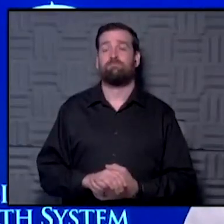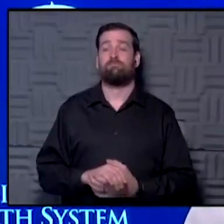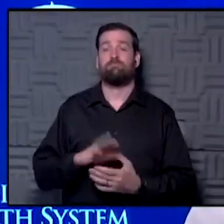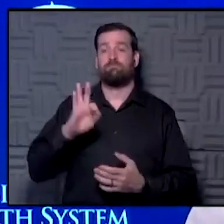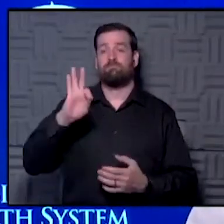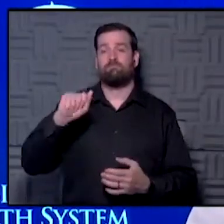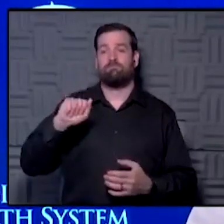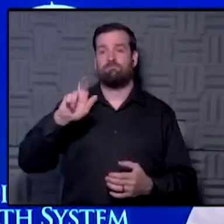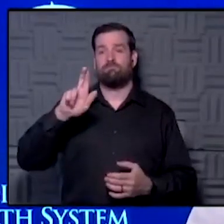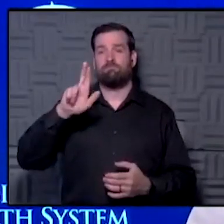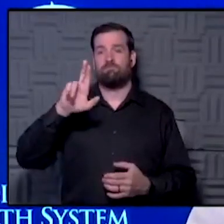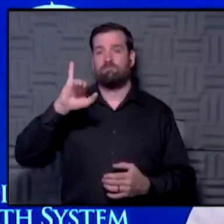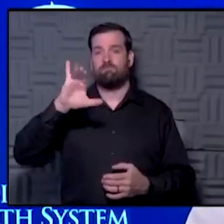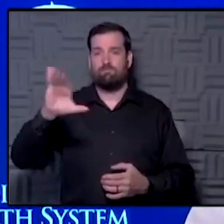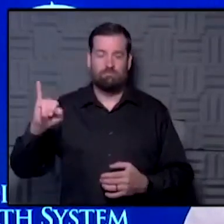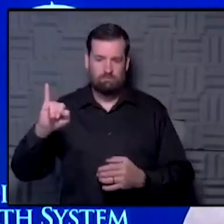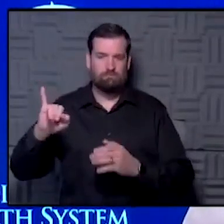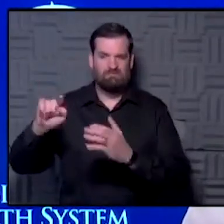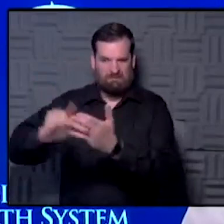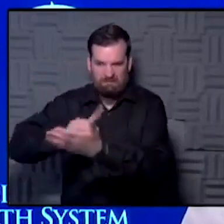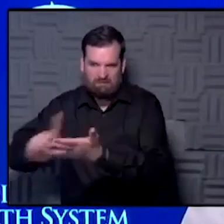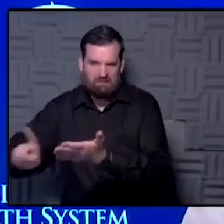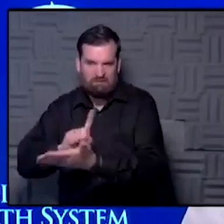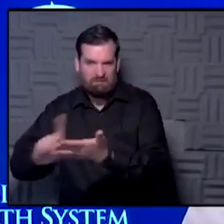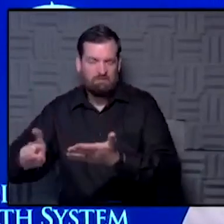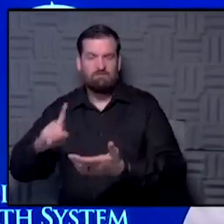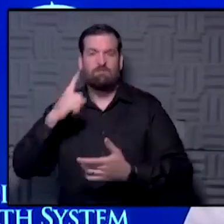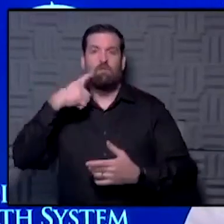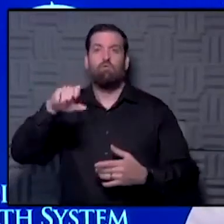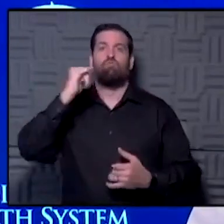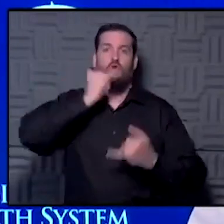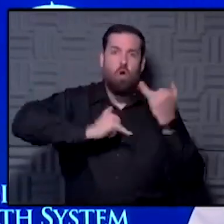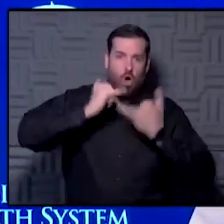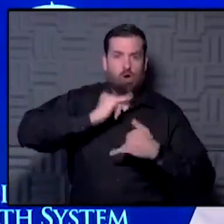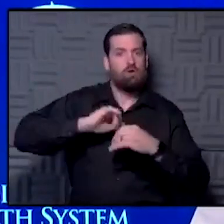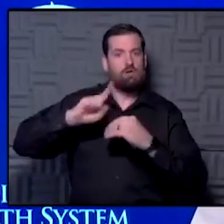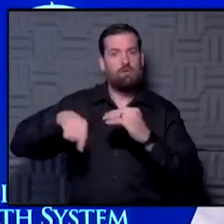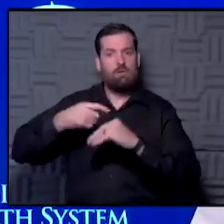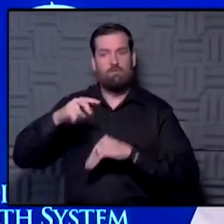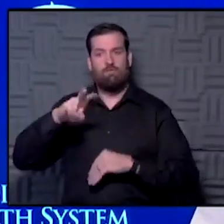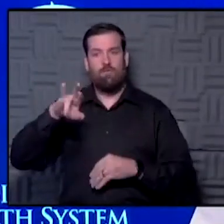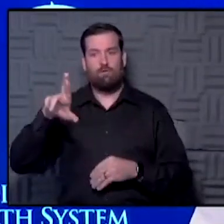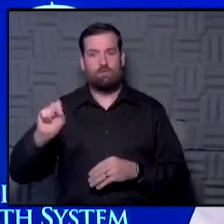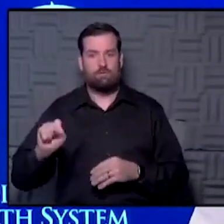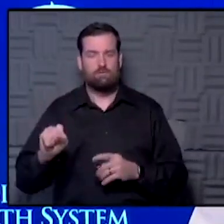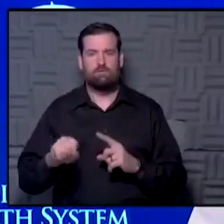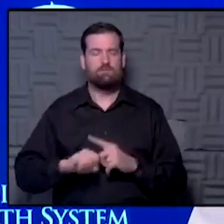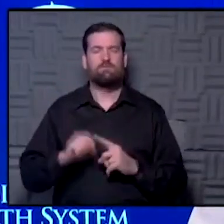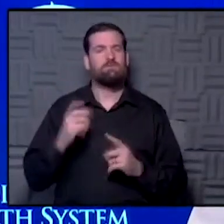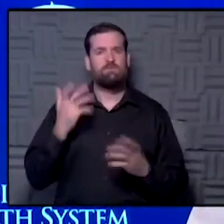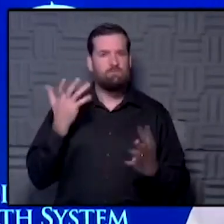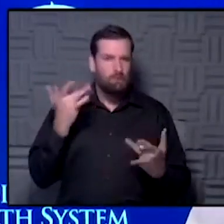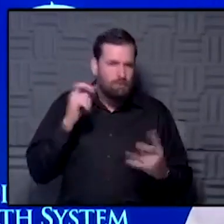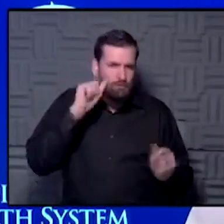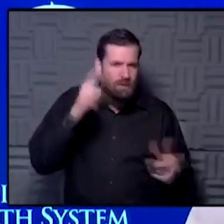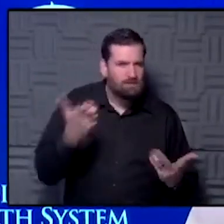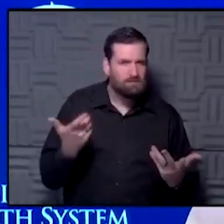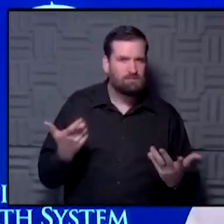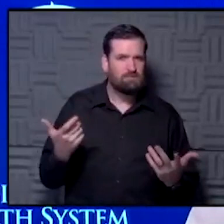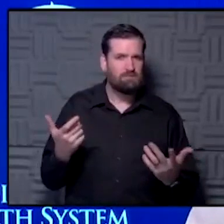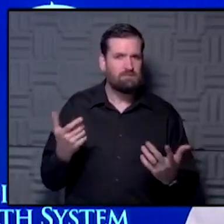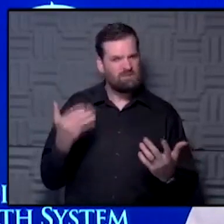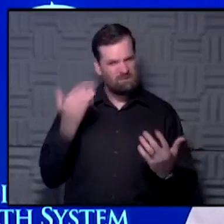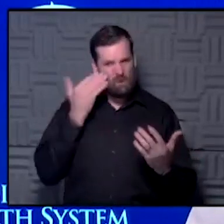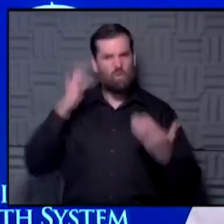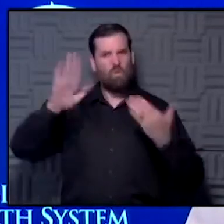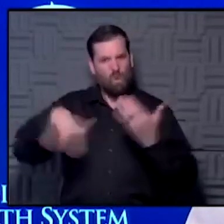Fauci has been criticized for being wrong about things around this virus. But why are we surprised? If we knew